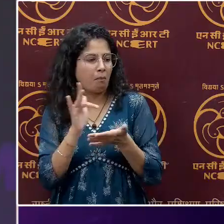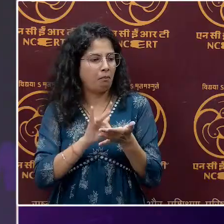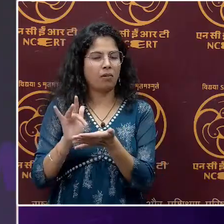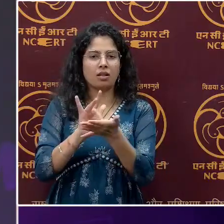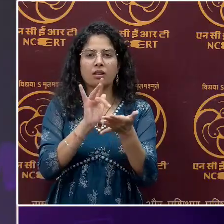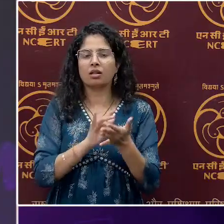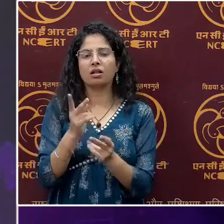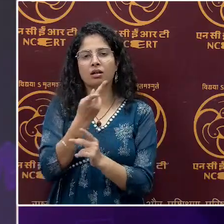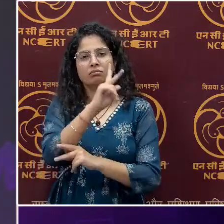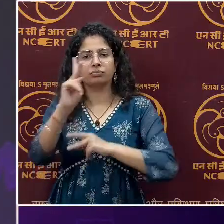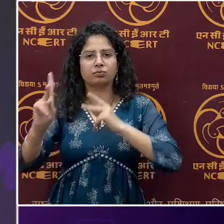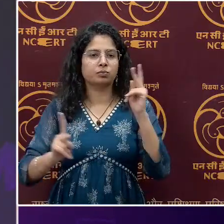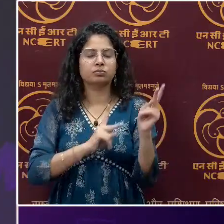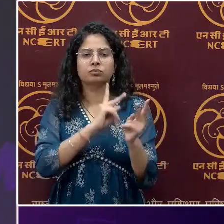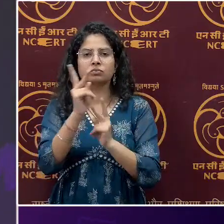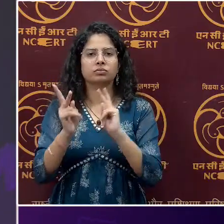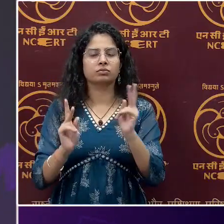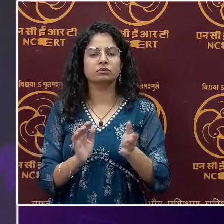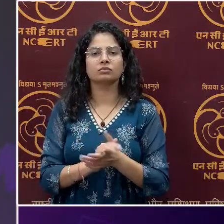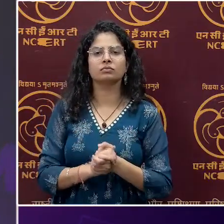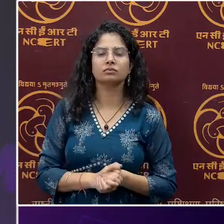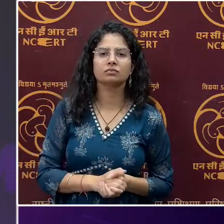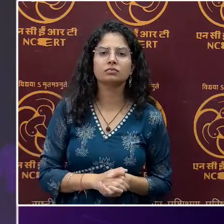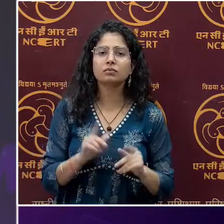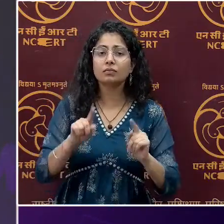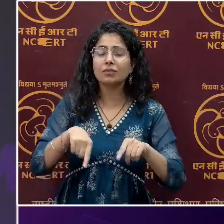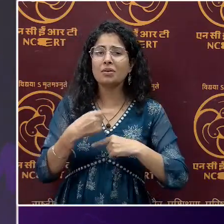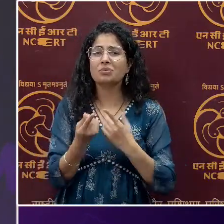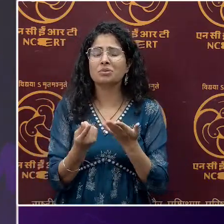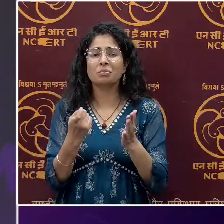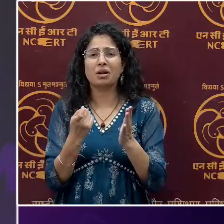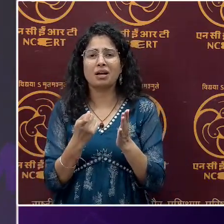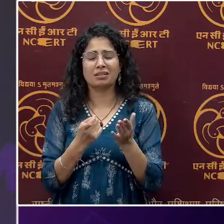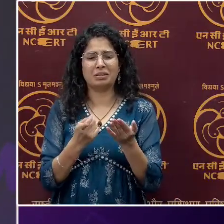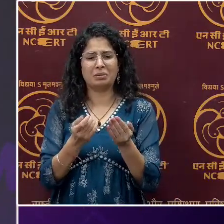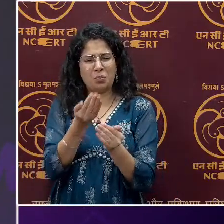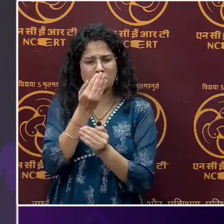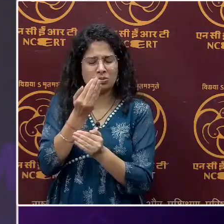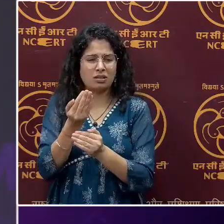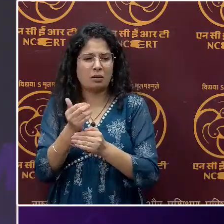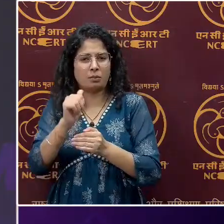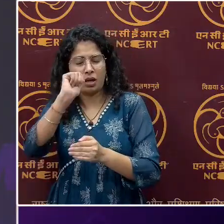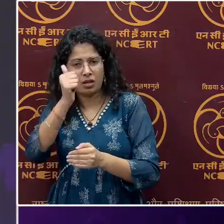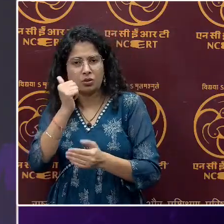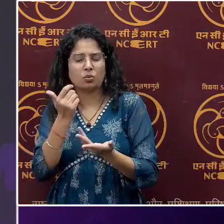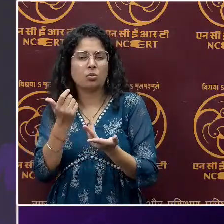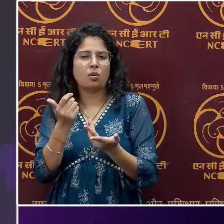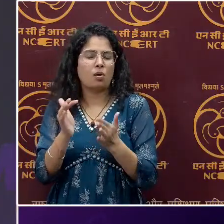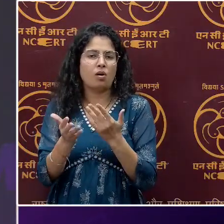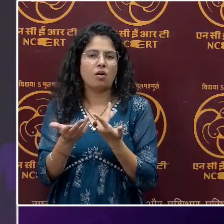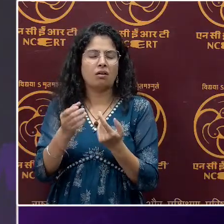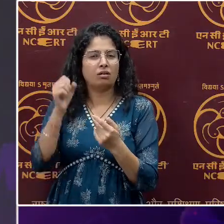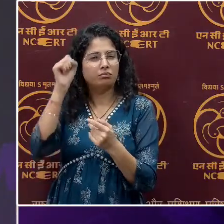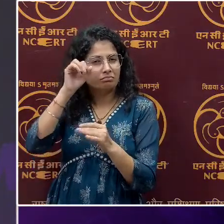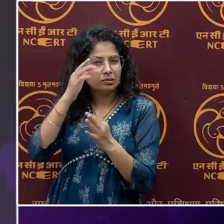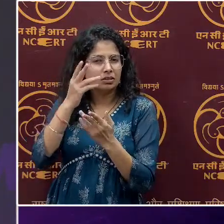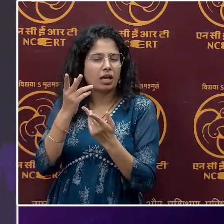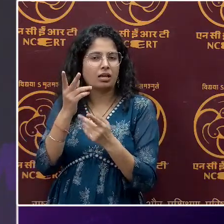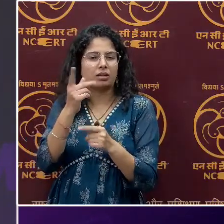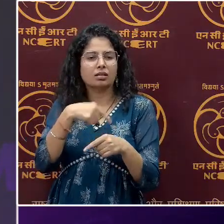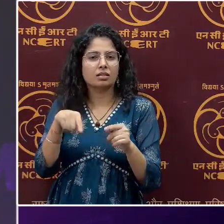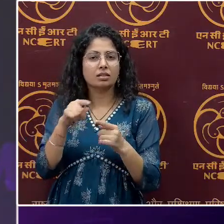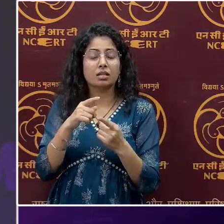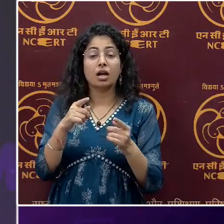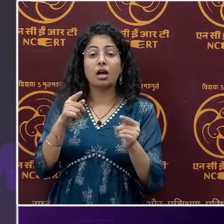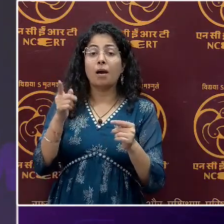The language hegemony is there, and then religion hegemony is there. Then after that, because cow is being worshipped